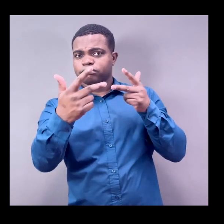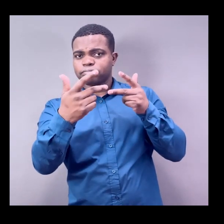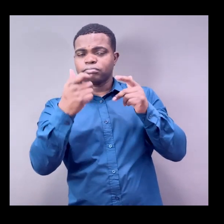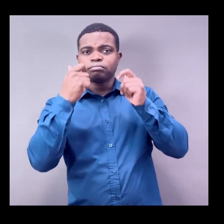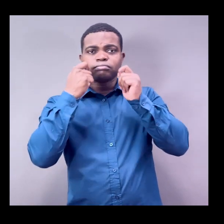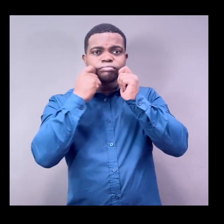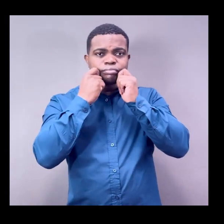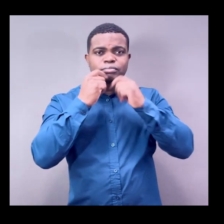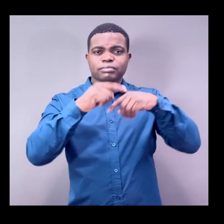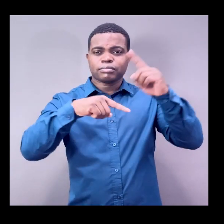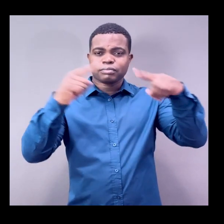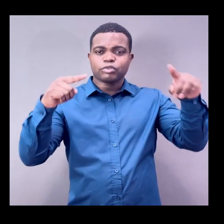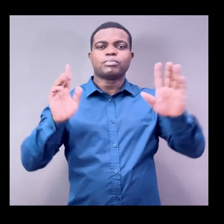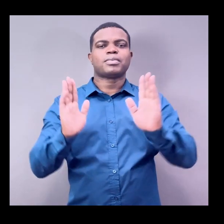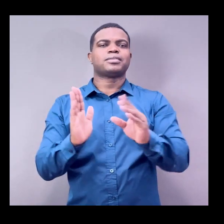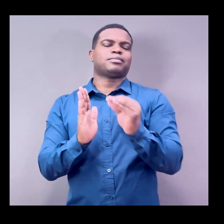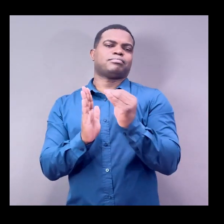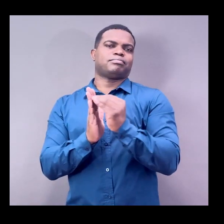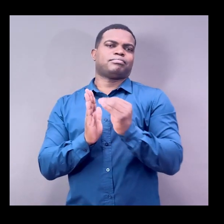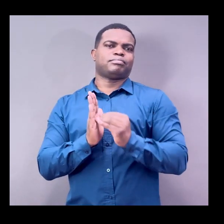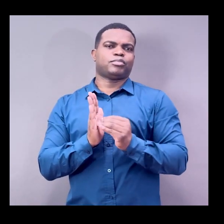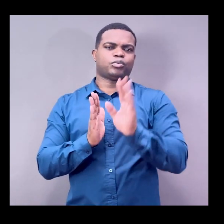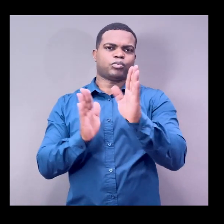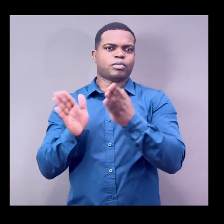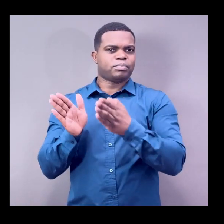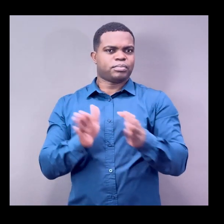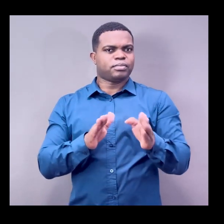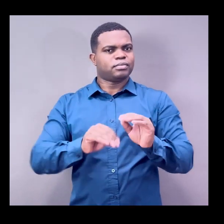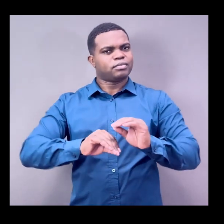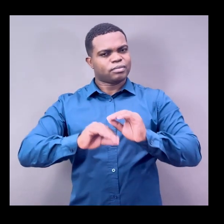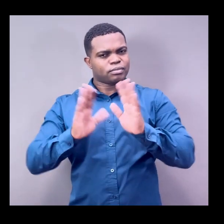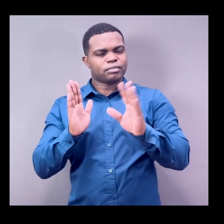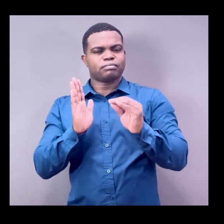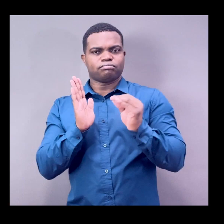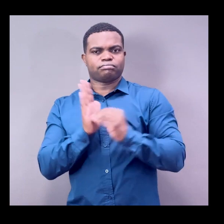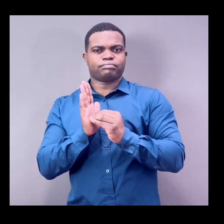engagement. Remember, this is a plan. So this is a